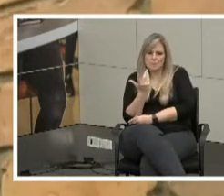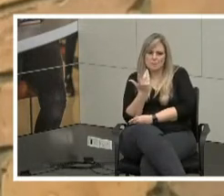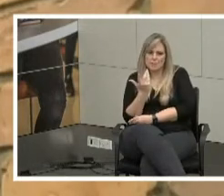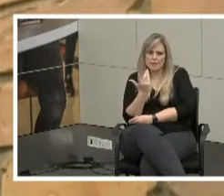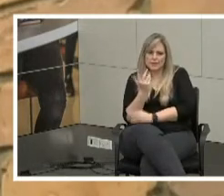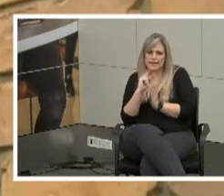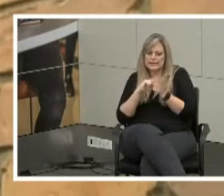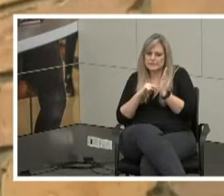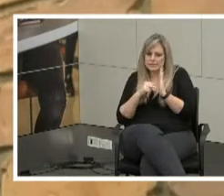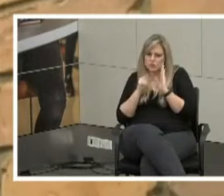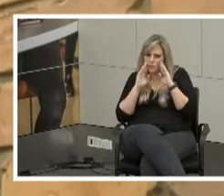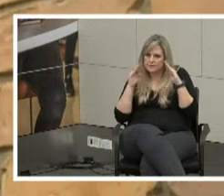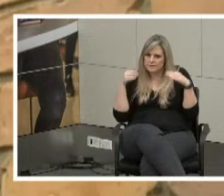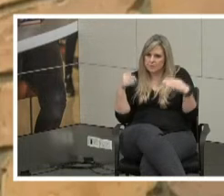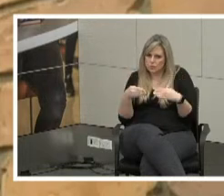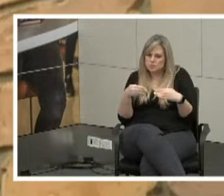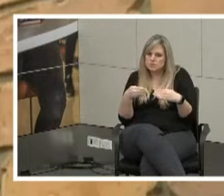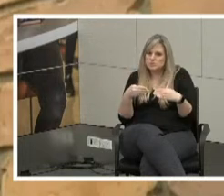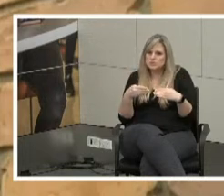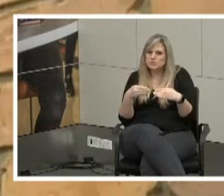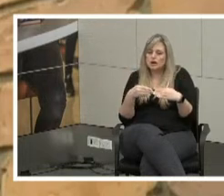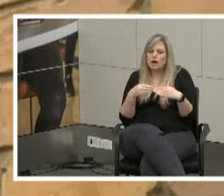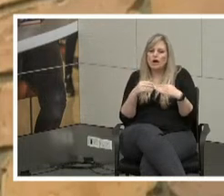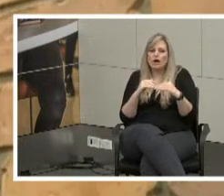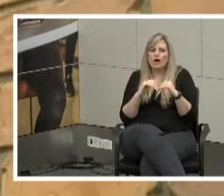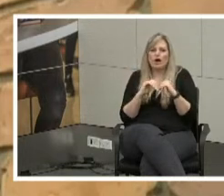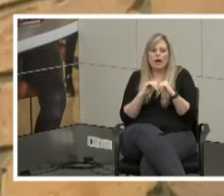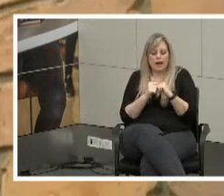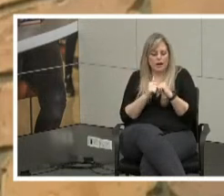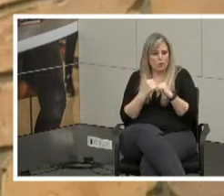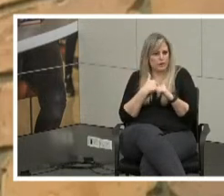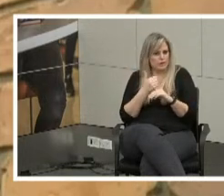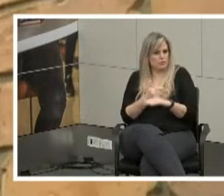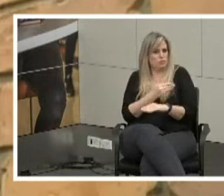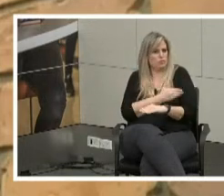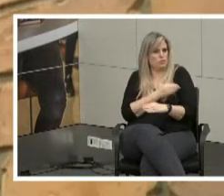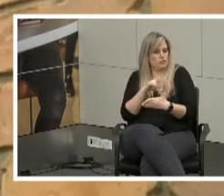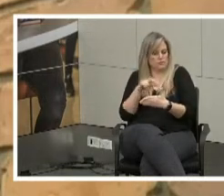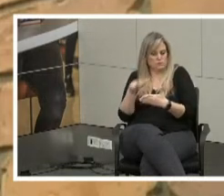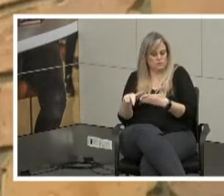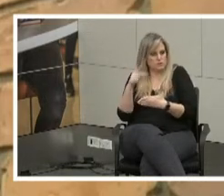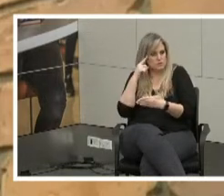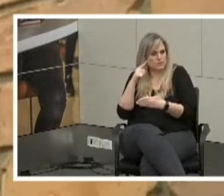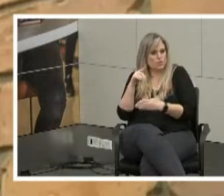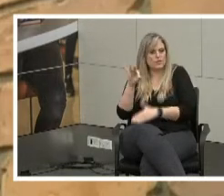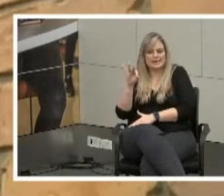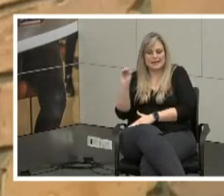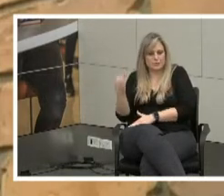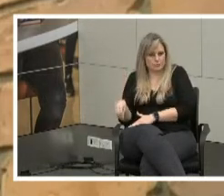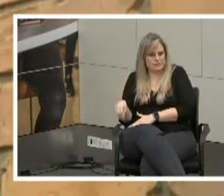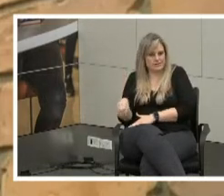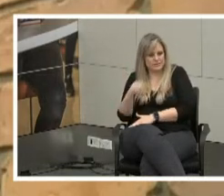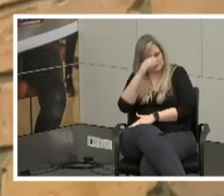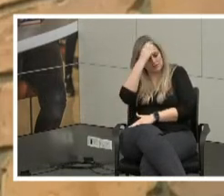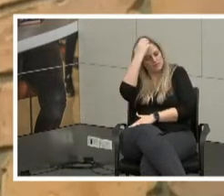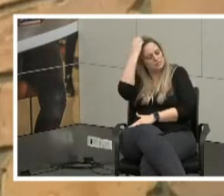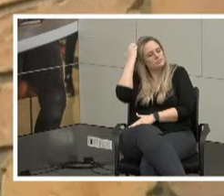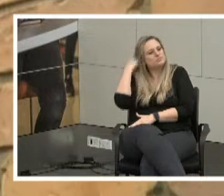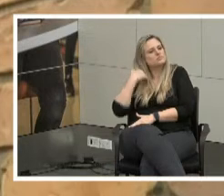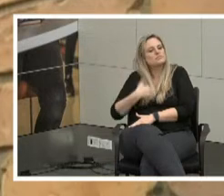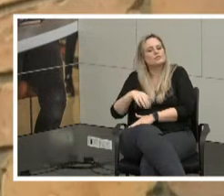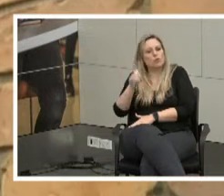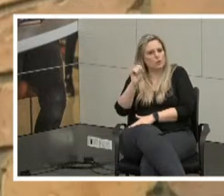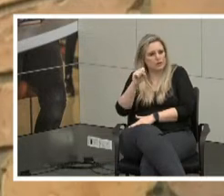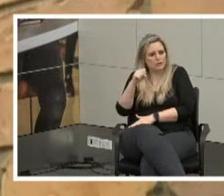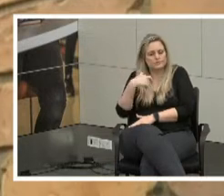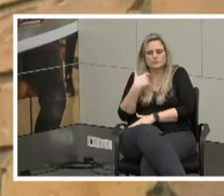intentionally focused on on like how we improve the outcomes for the 90% um yes